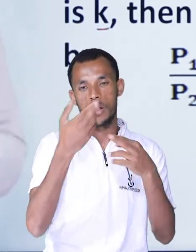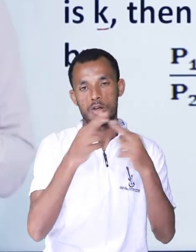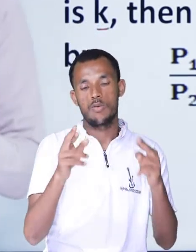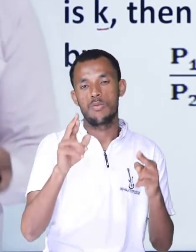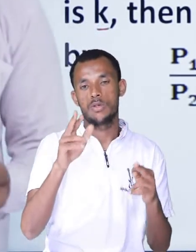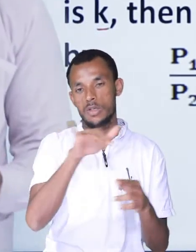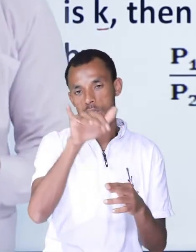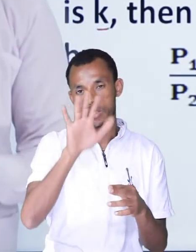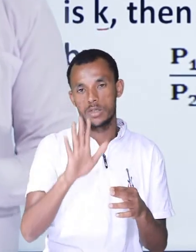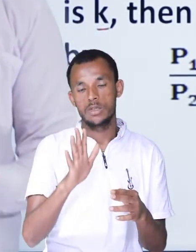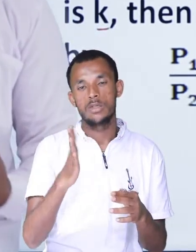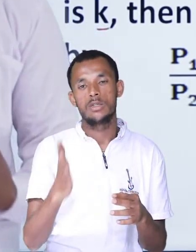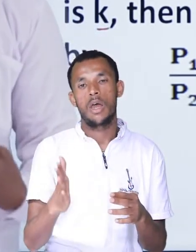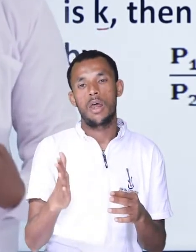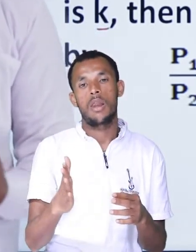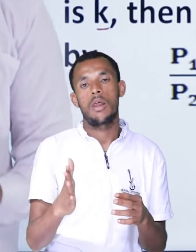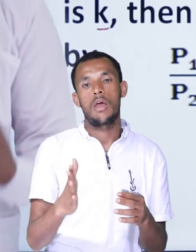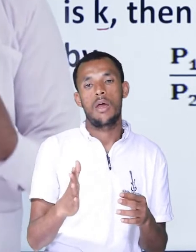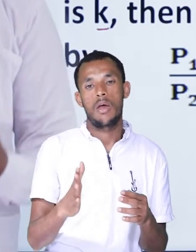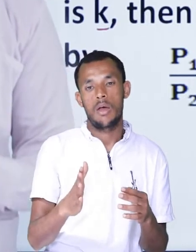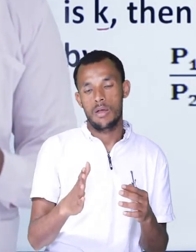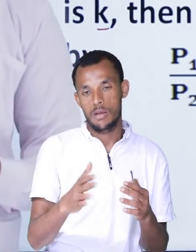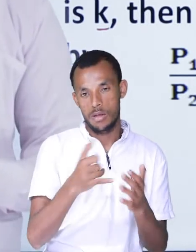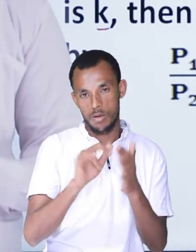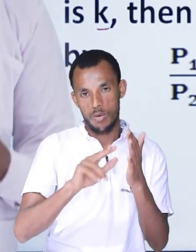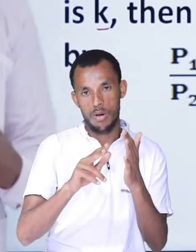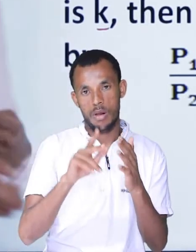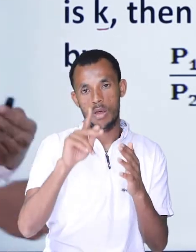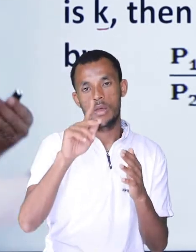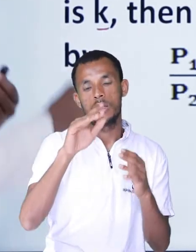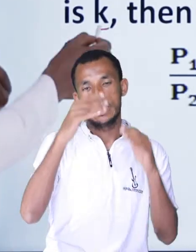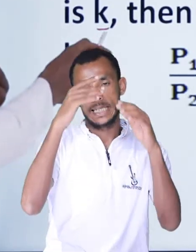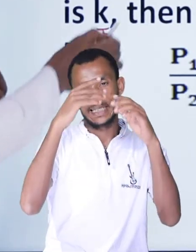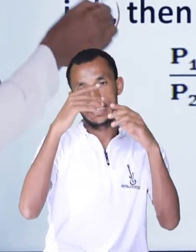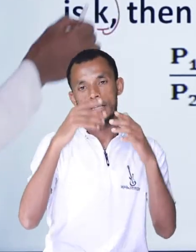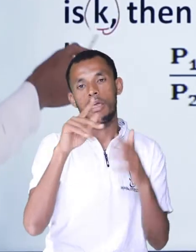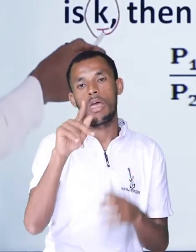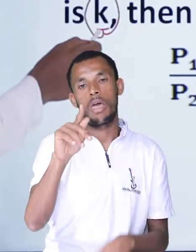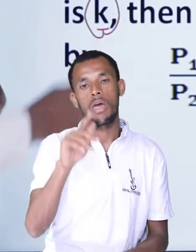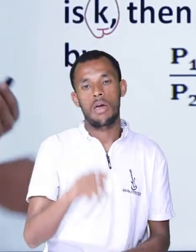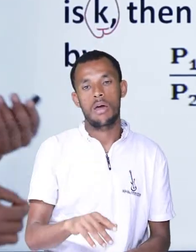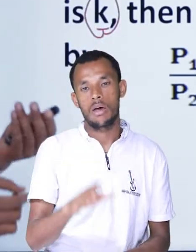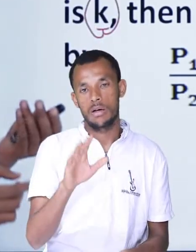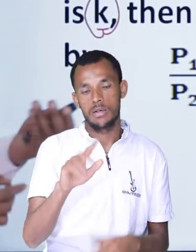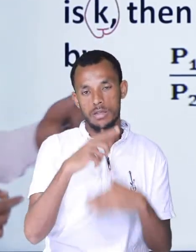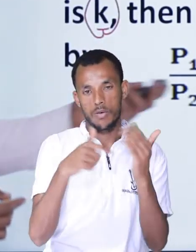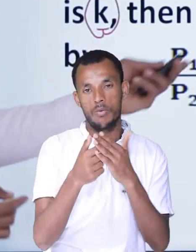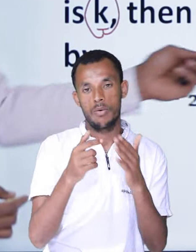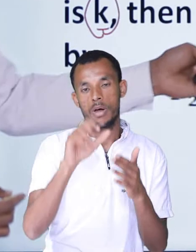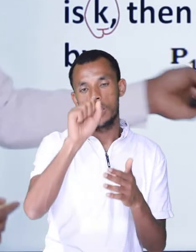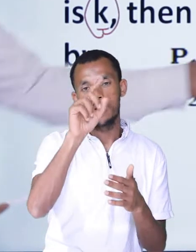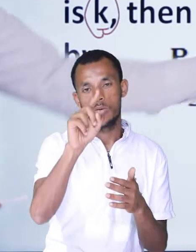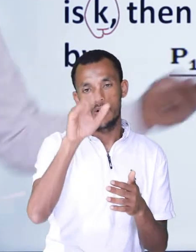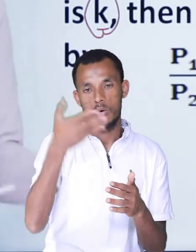of their sides is called their proportionality ratio. That's called scale factor. The scale factor is denoted by K. Therefore,